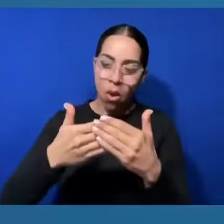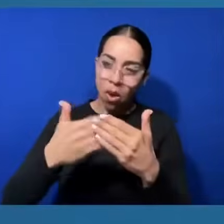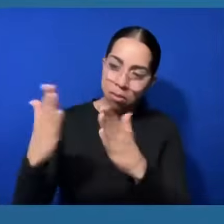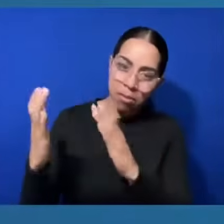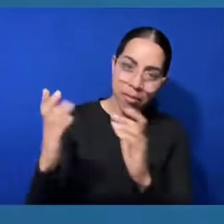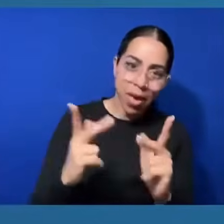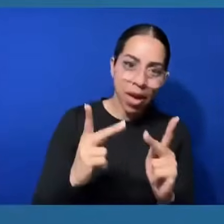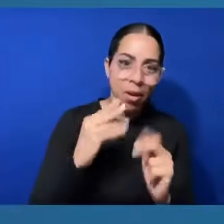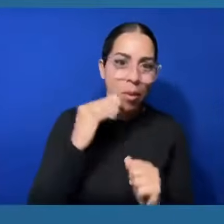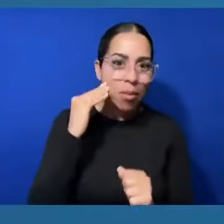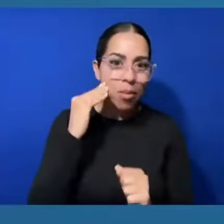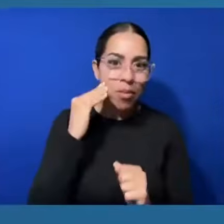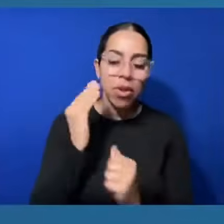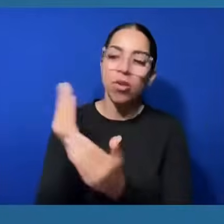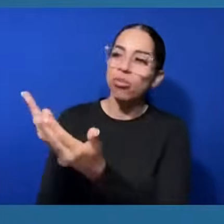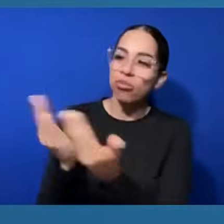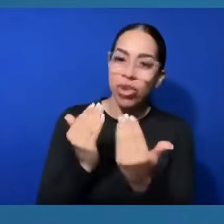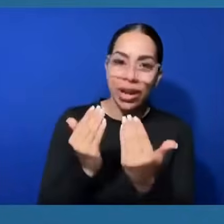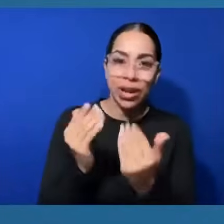Bring them home.